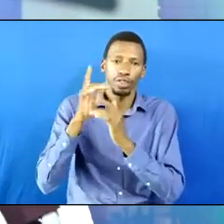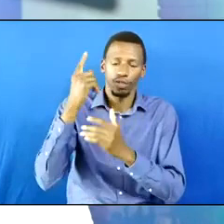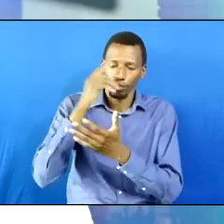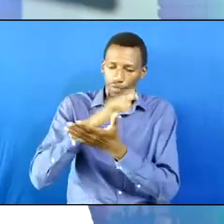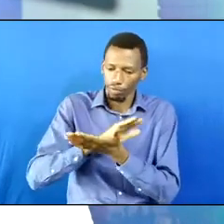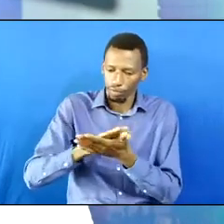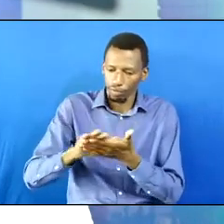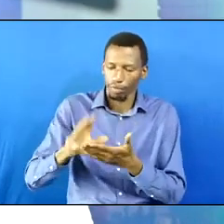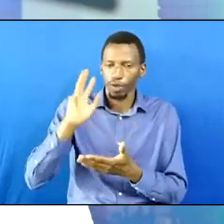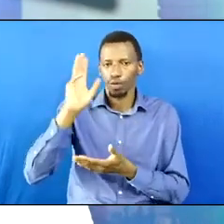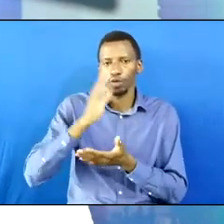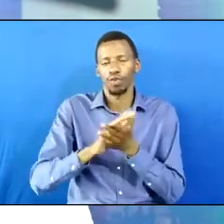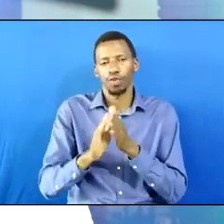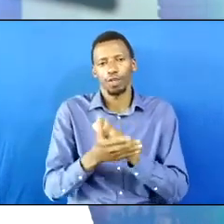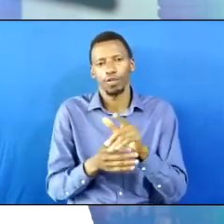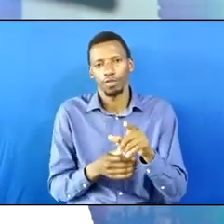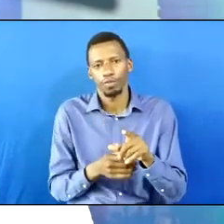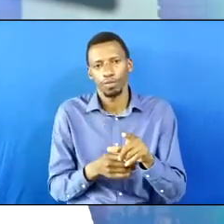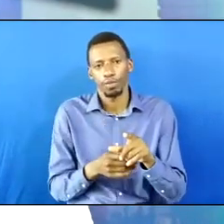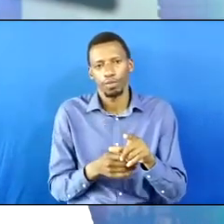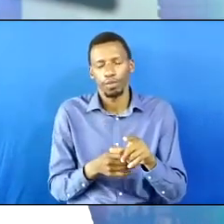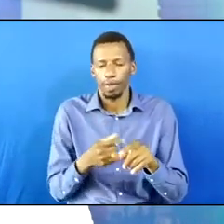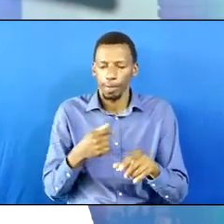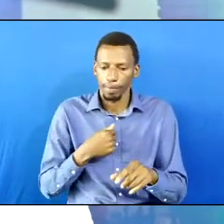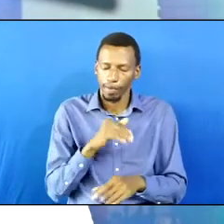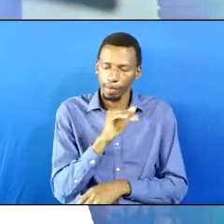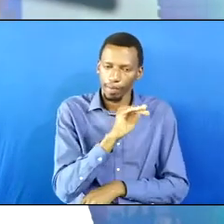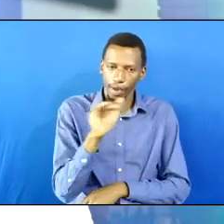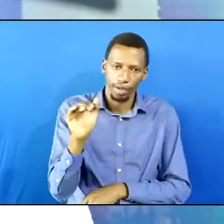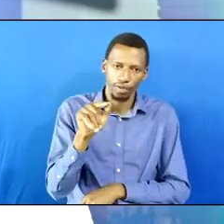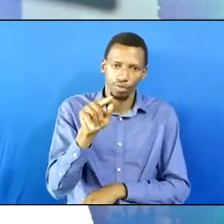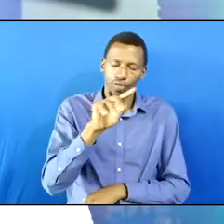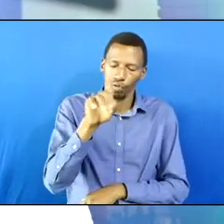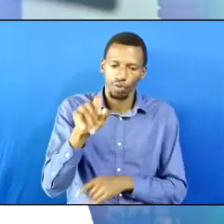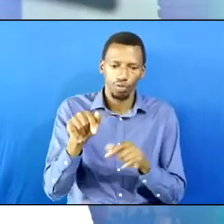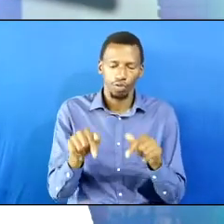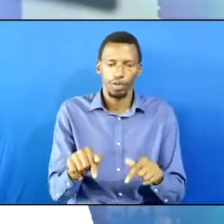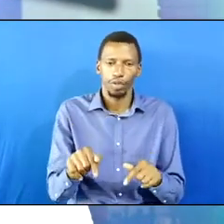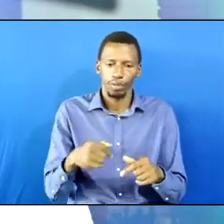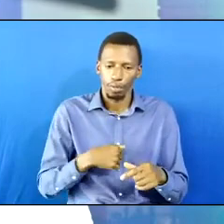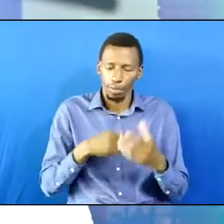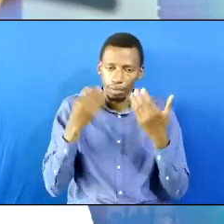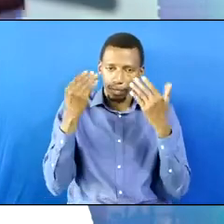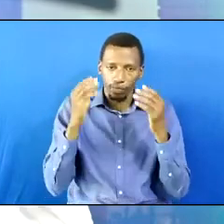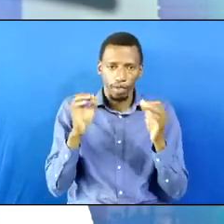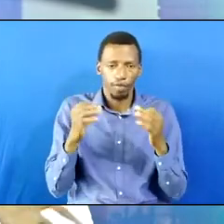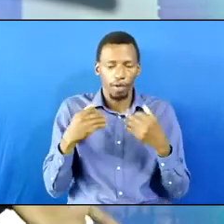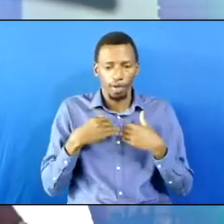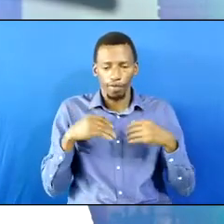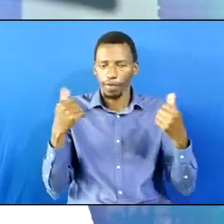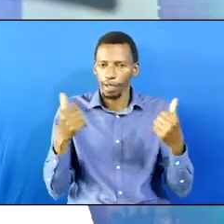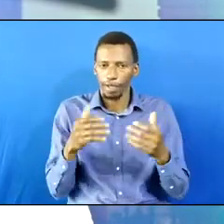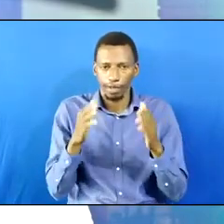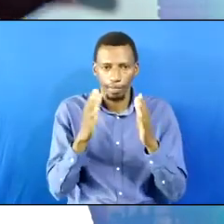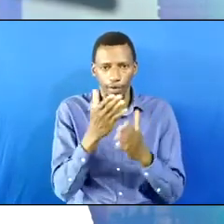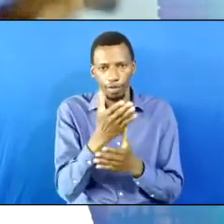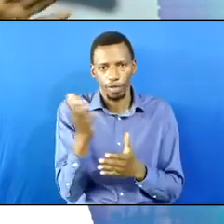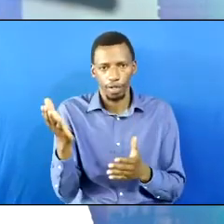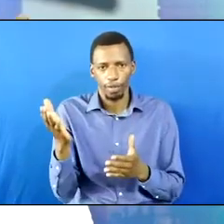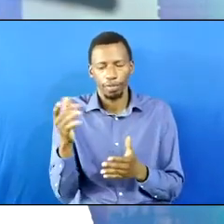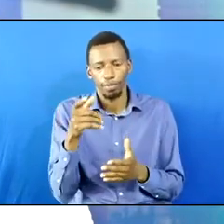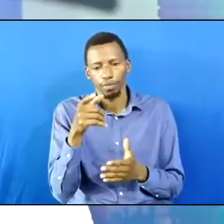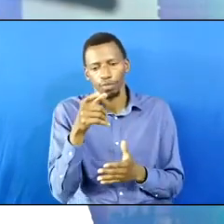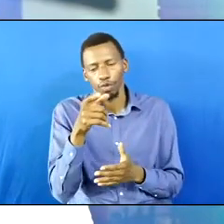will cleanse you. Hallelujah. It's my call today. I don't know if there is anybody who have gone against, and you